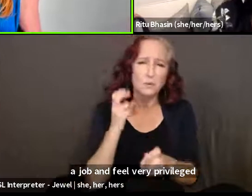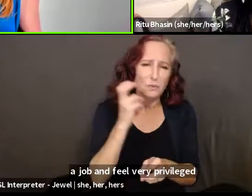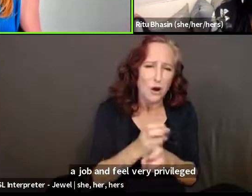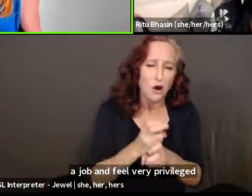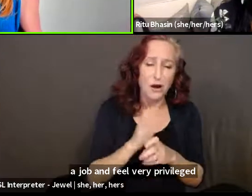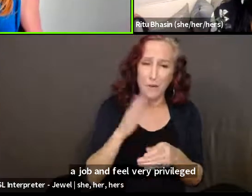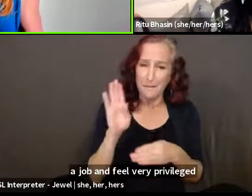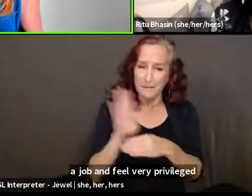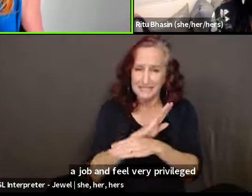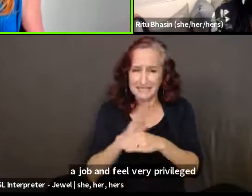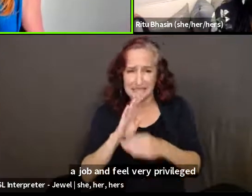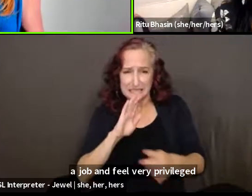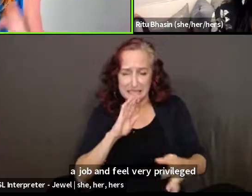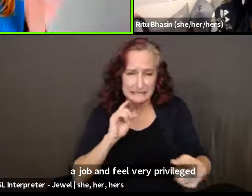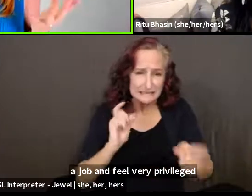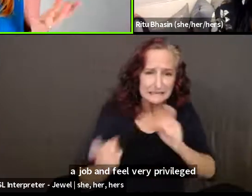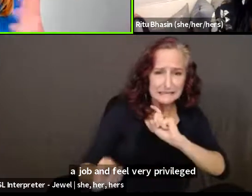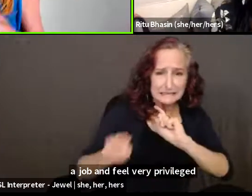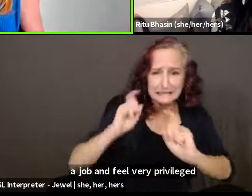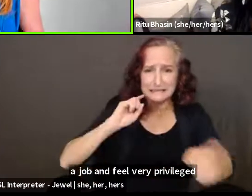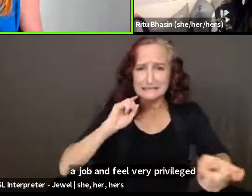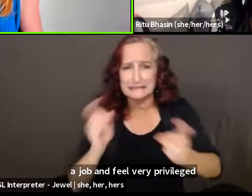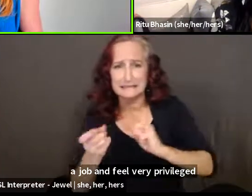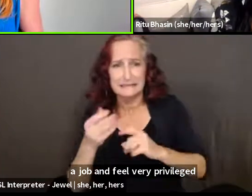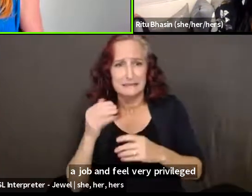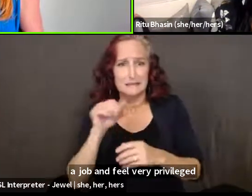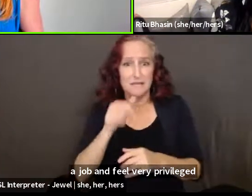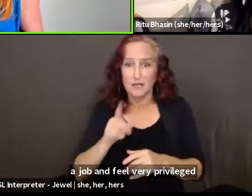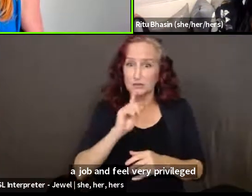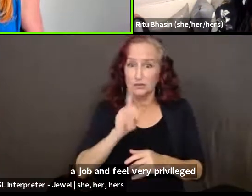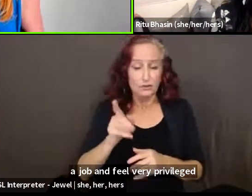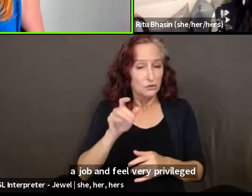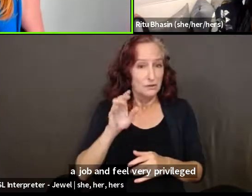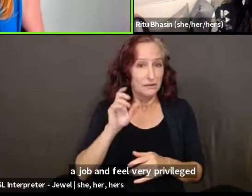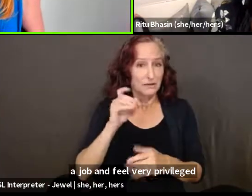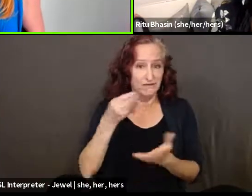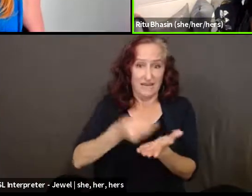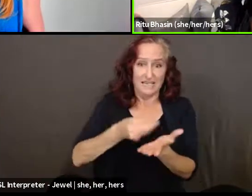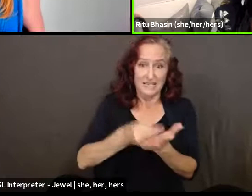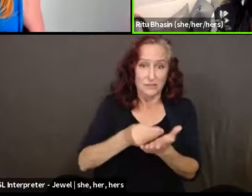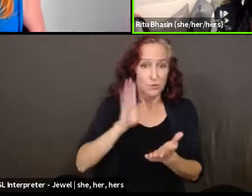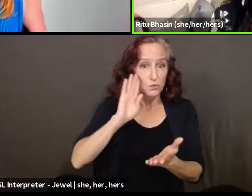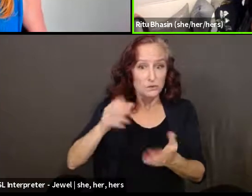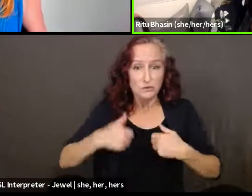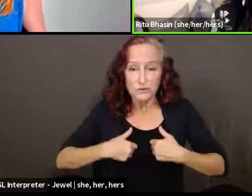business multiple times, didn't know if we were going to survive financially, and